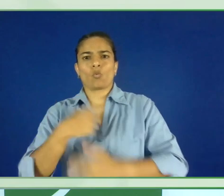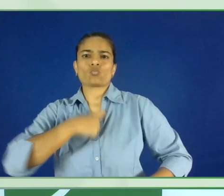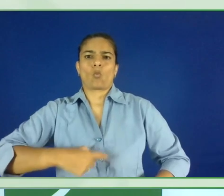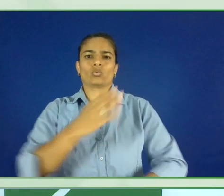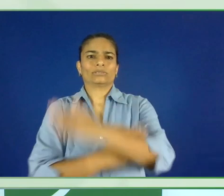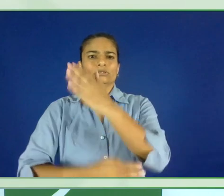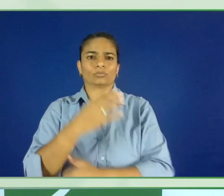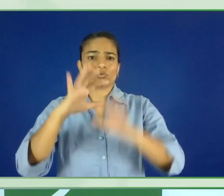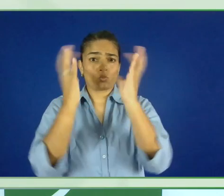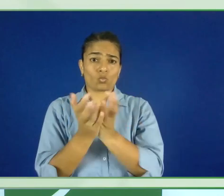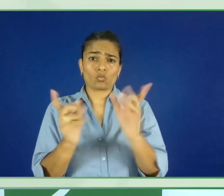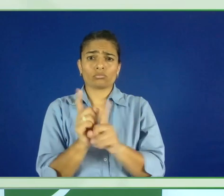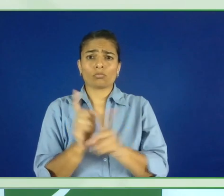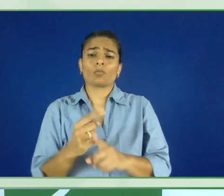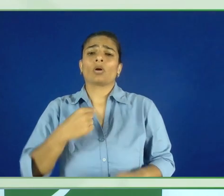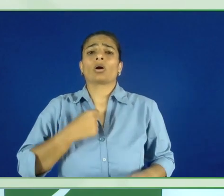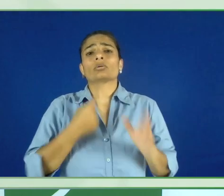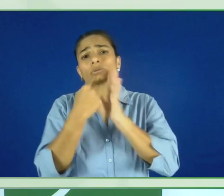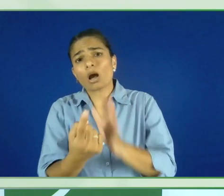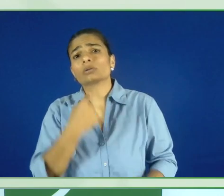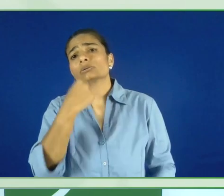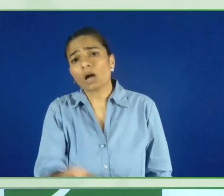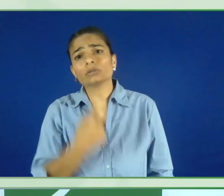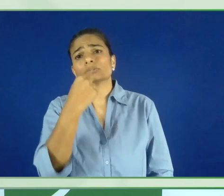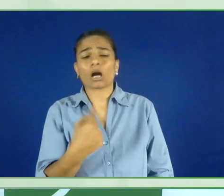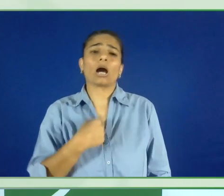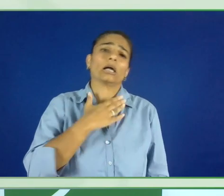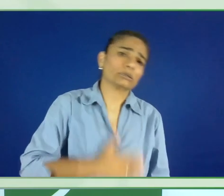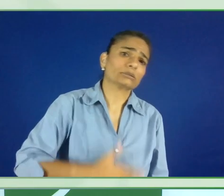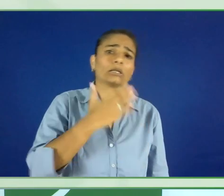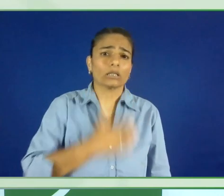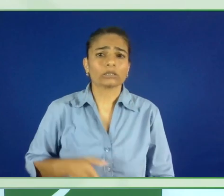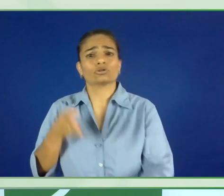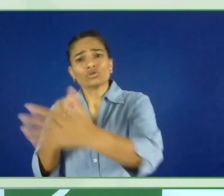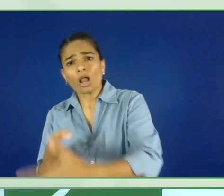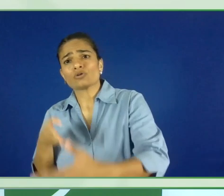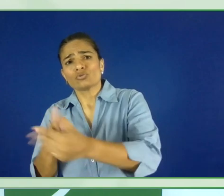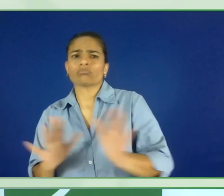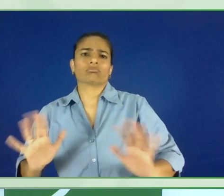also what we've been able to do without going for the superhero or the poor,